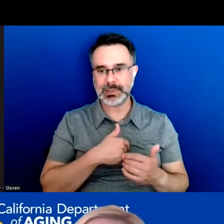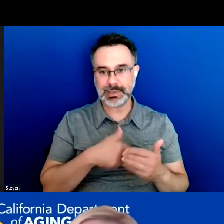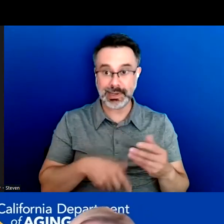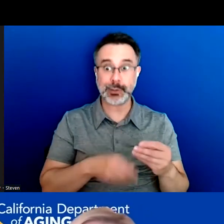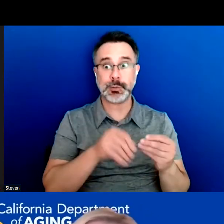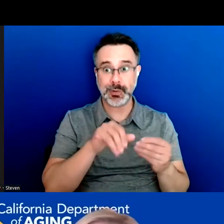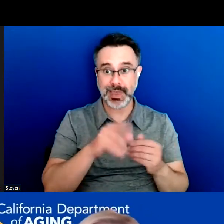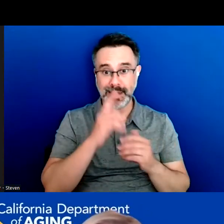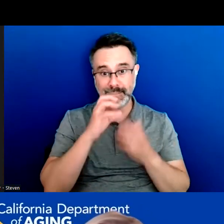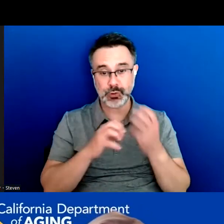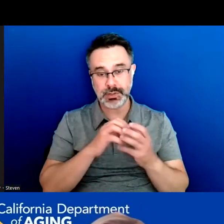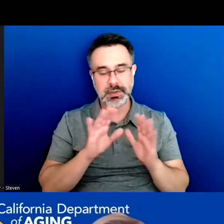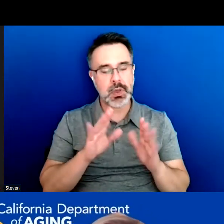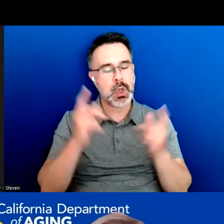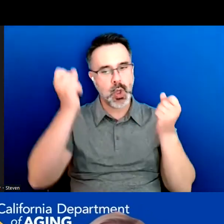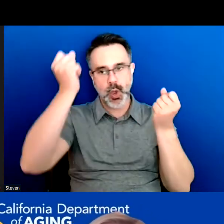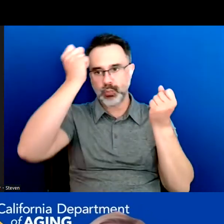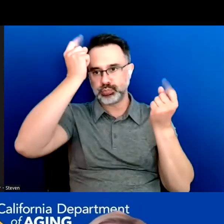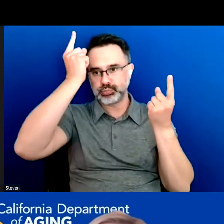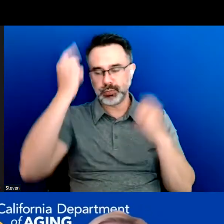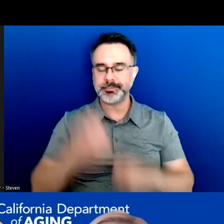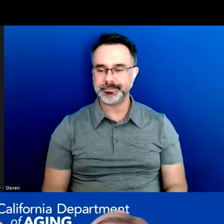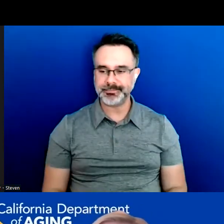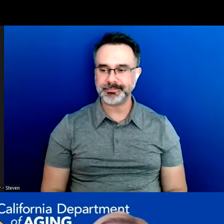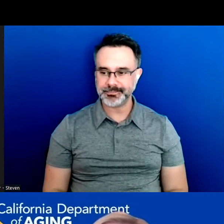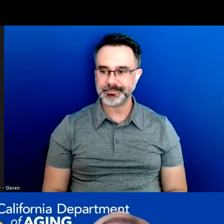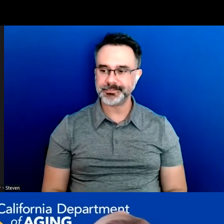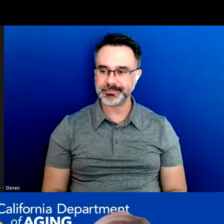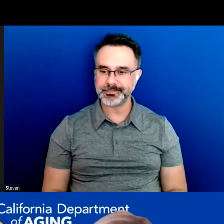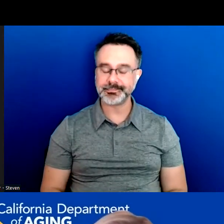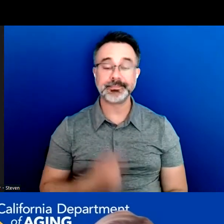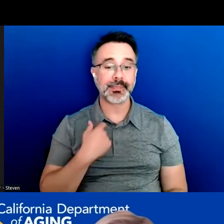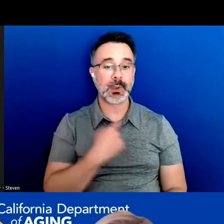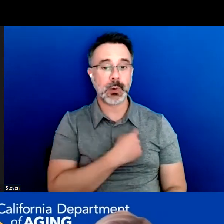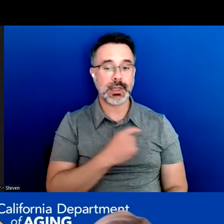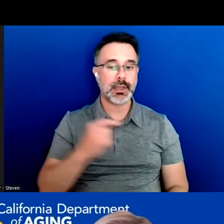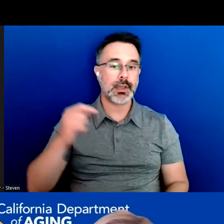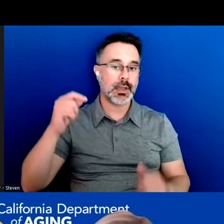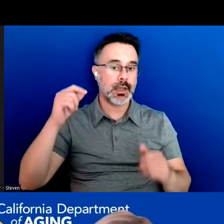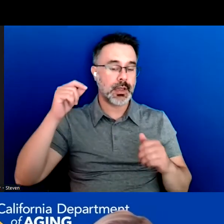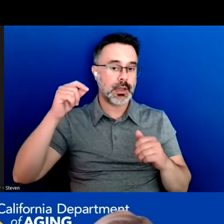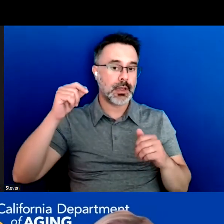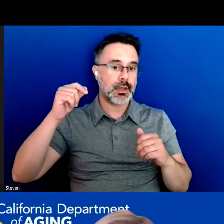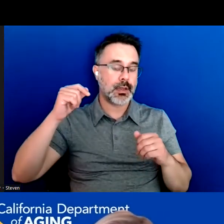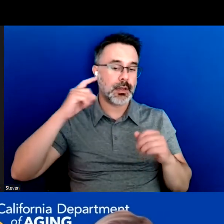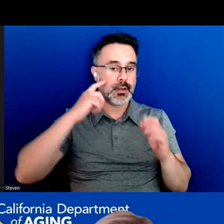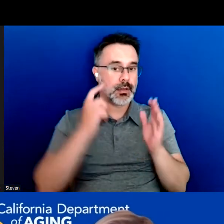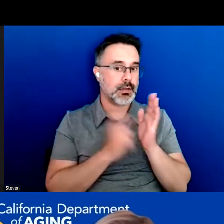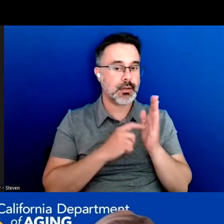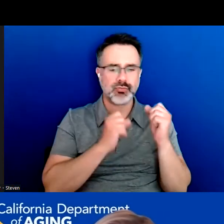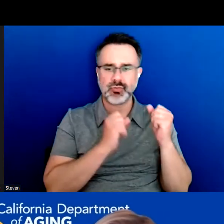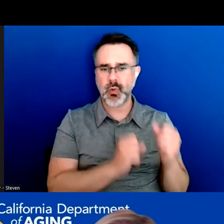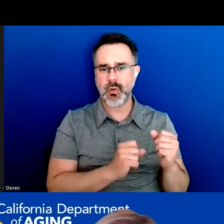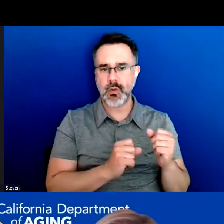that message was delivered loud and clear. We heard absolutely strong public need and demand.